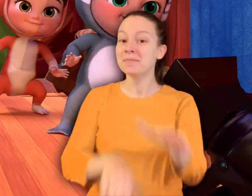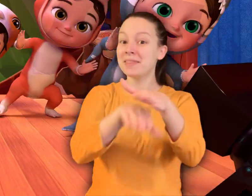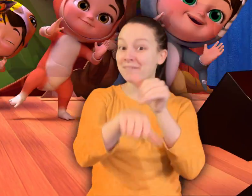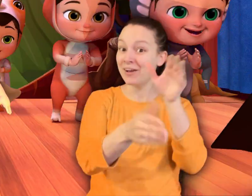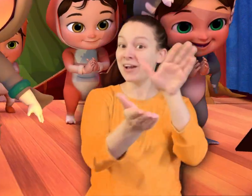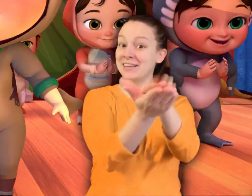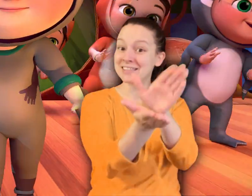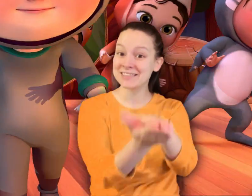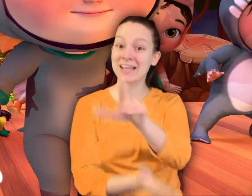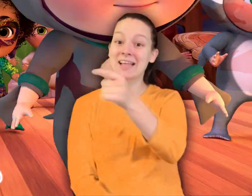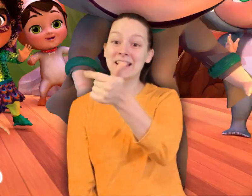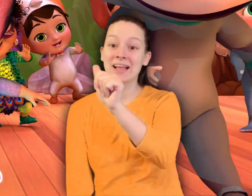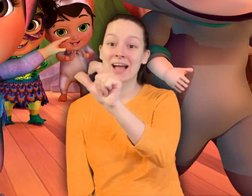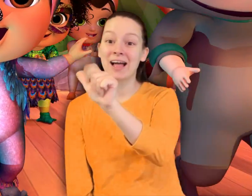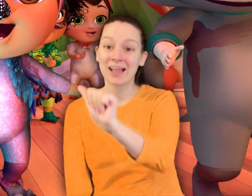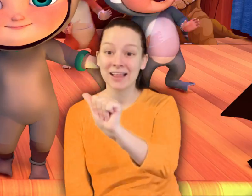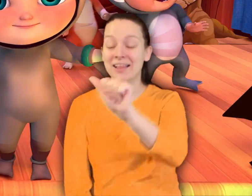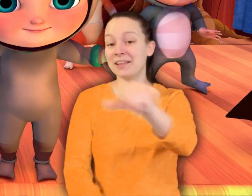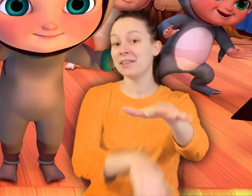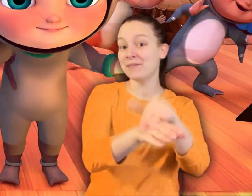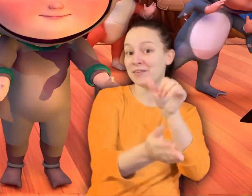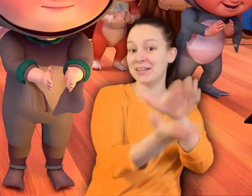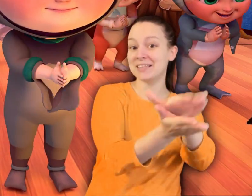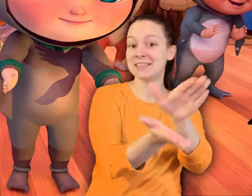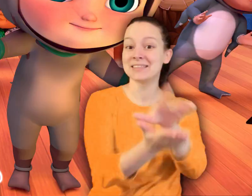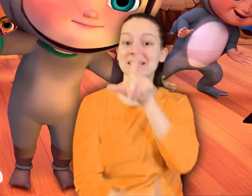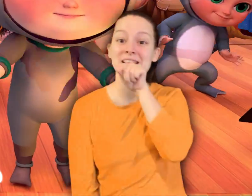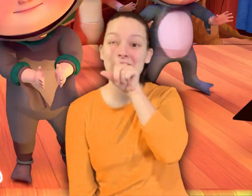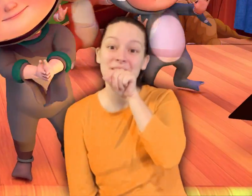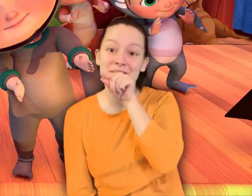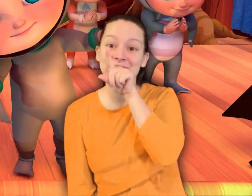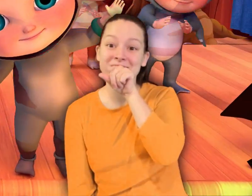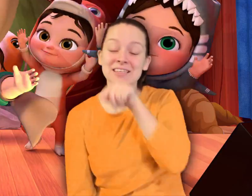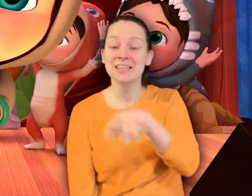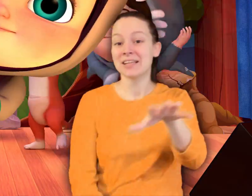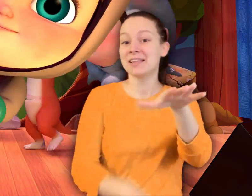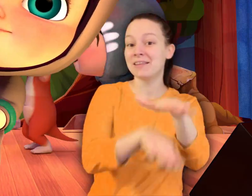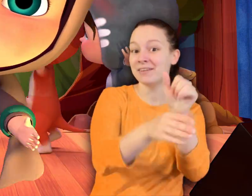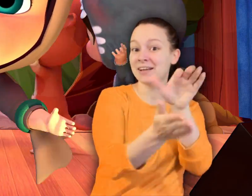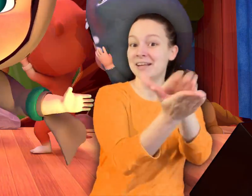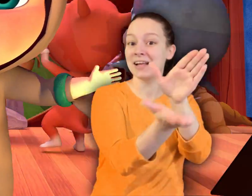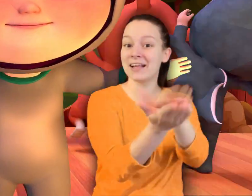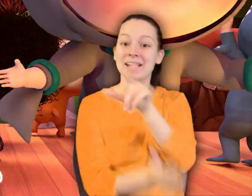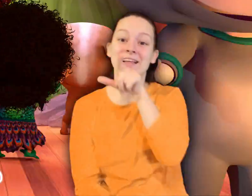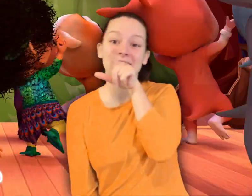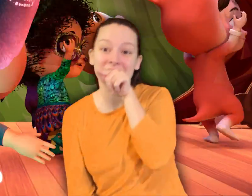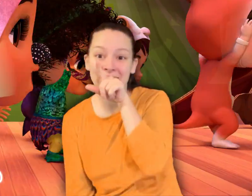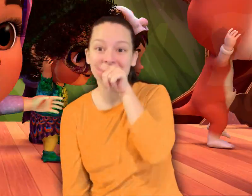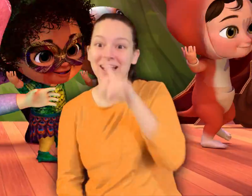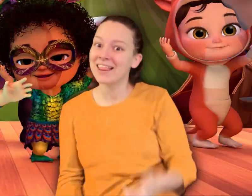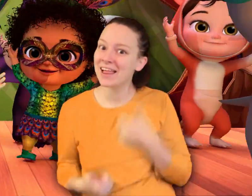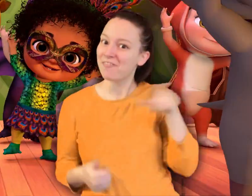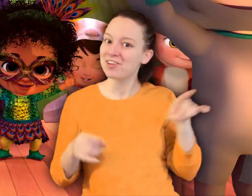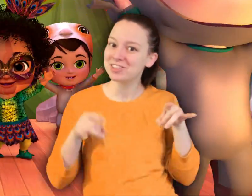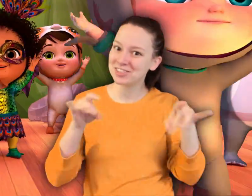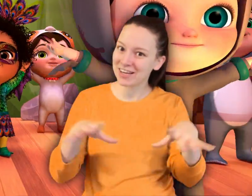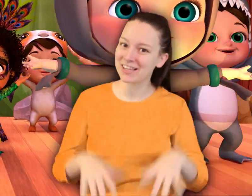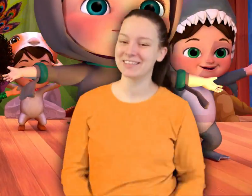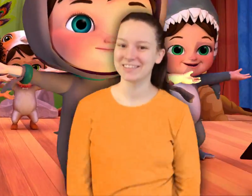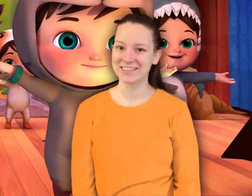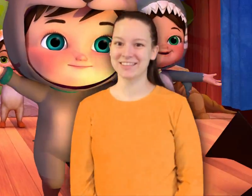the firsty and the gala the fil and the gala the firsty and the gala live